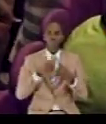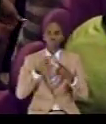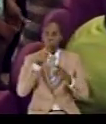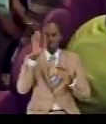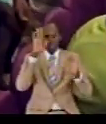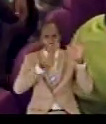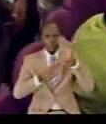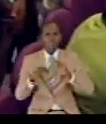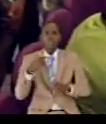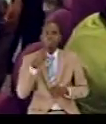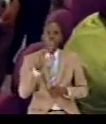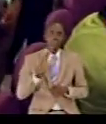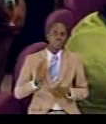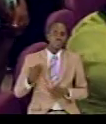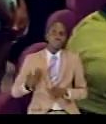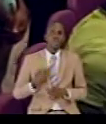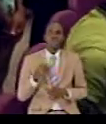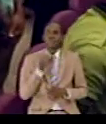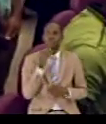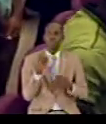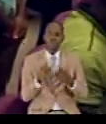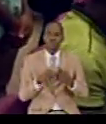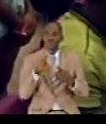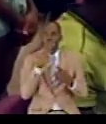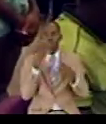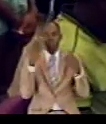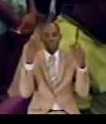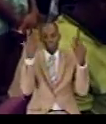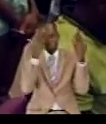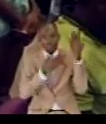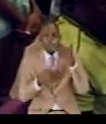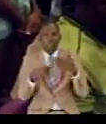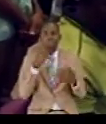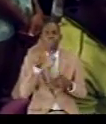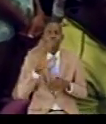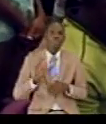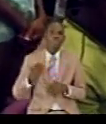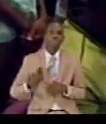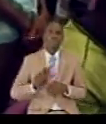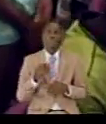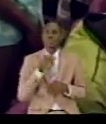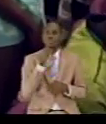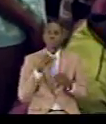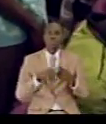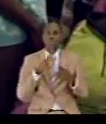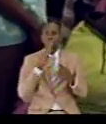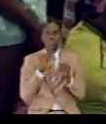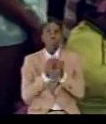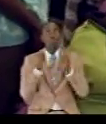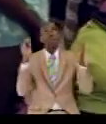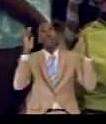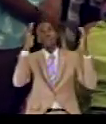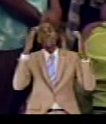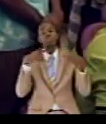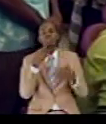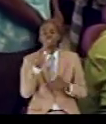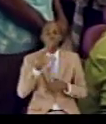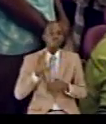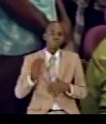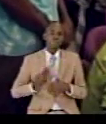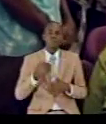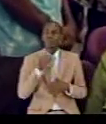Tell your soul not to be anxious. Tell your soul not to be hopeless. Tell your soul not to give